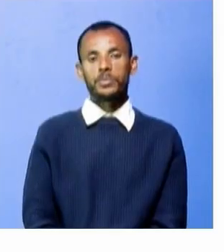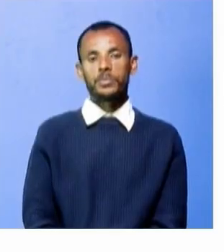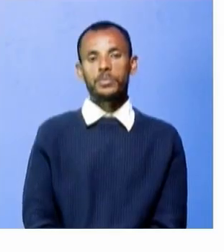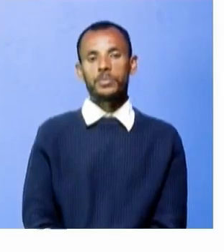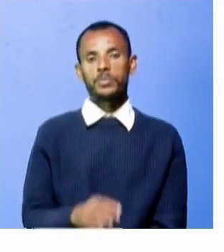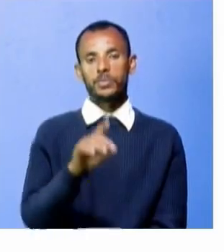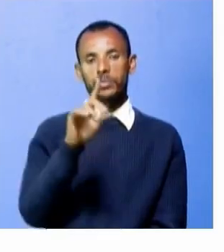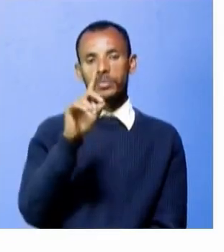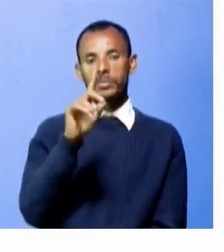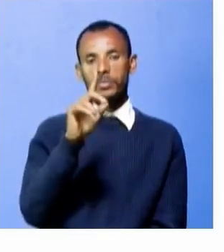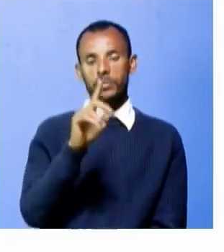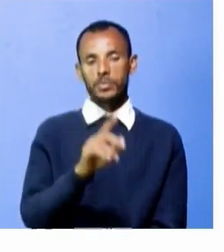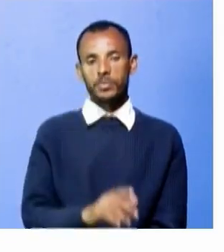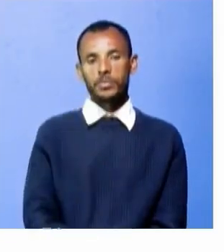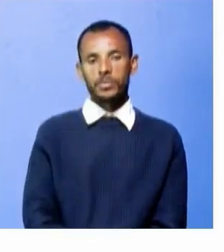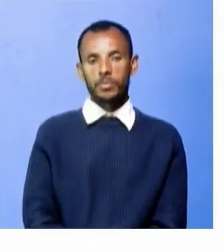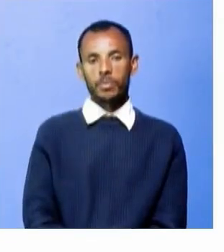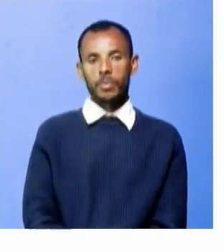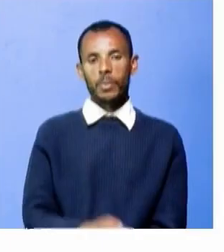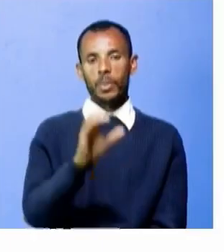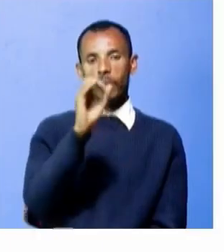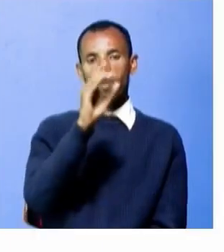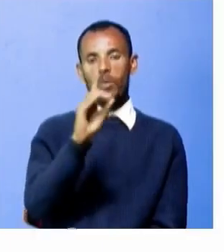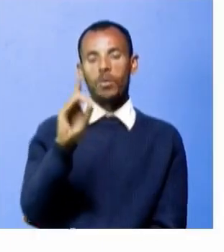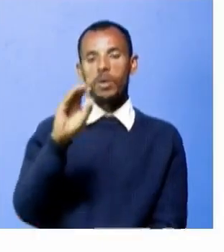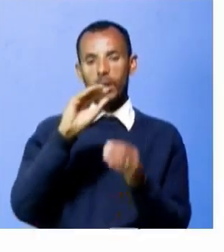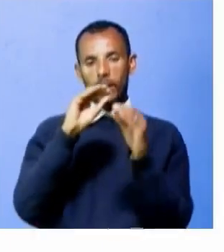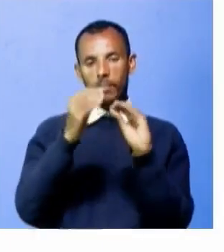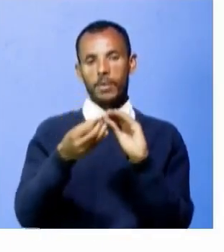1, an odd number,